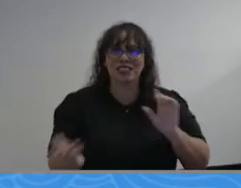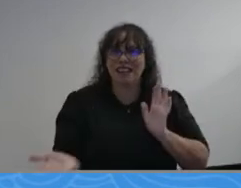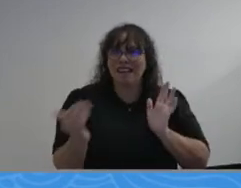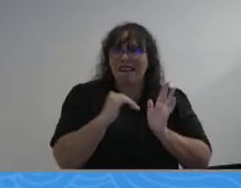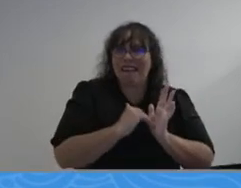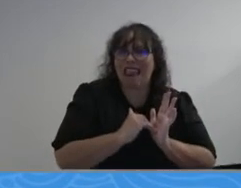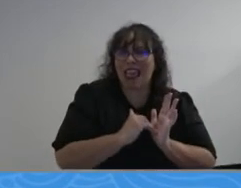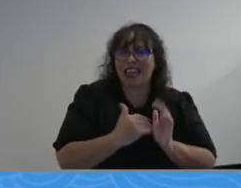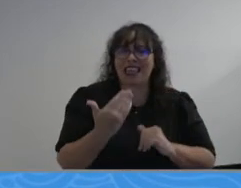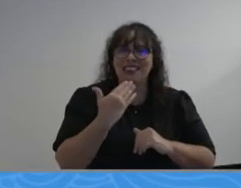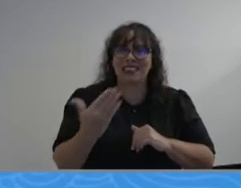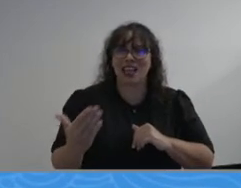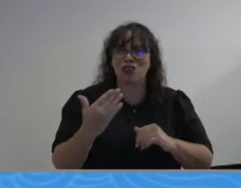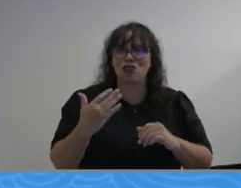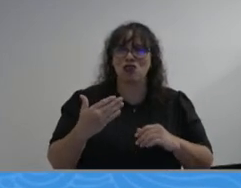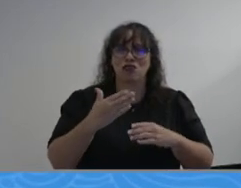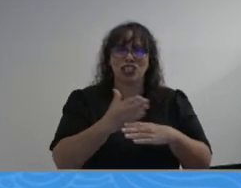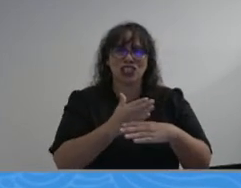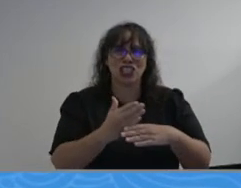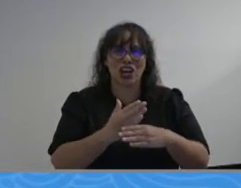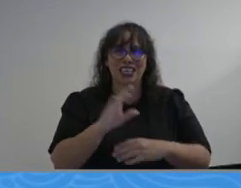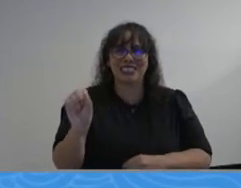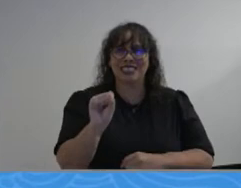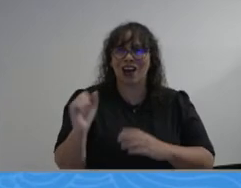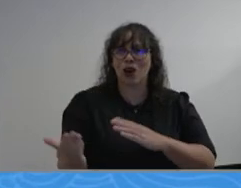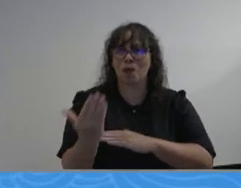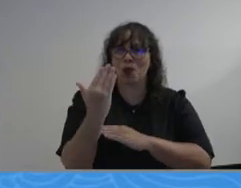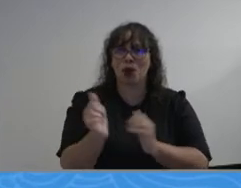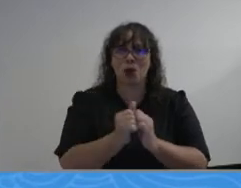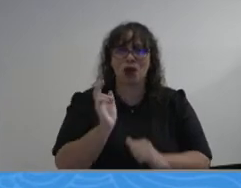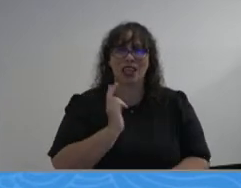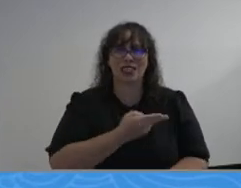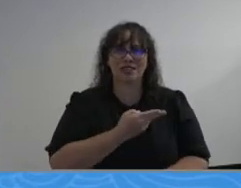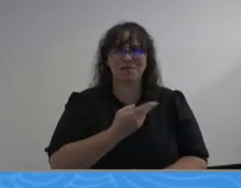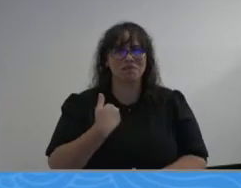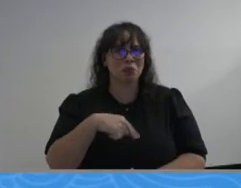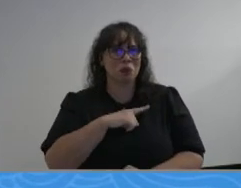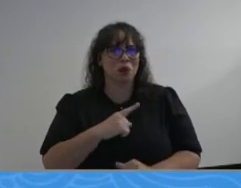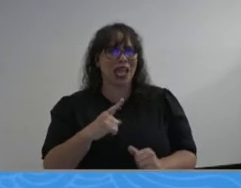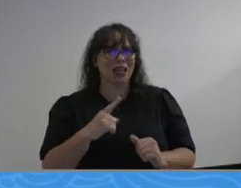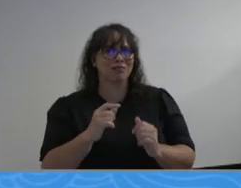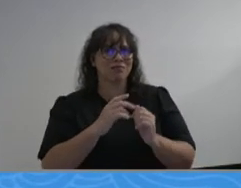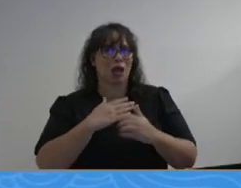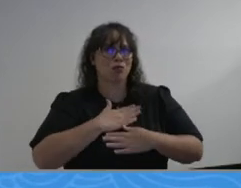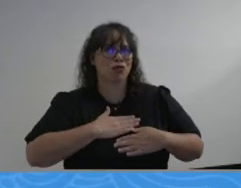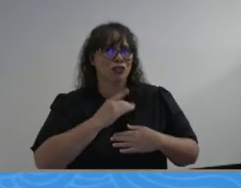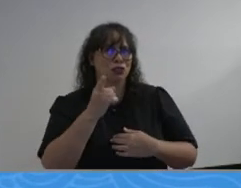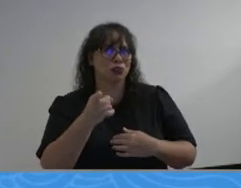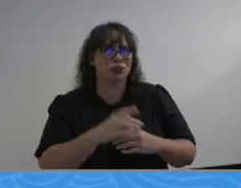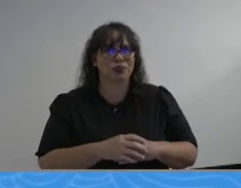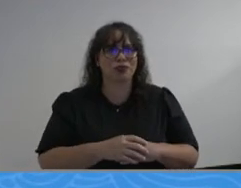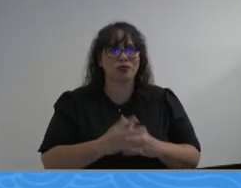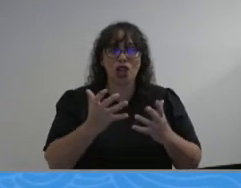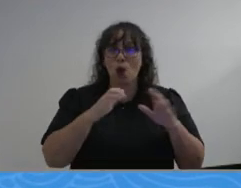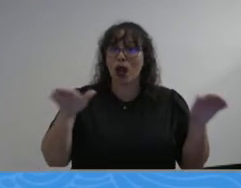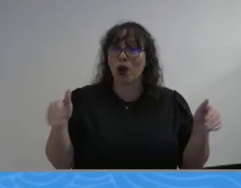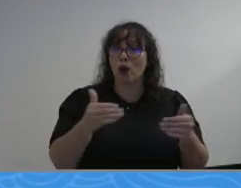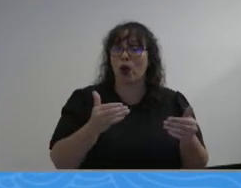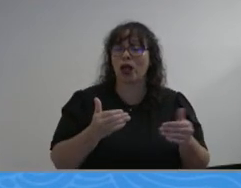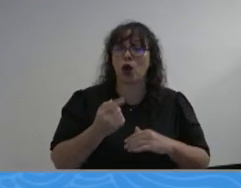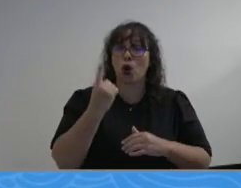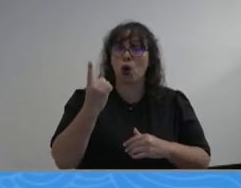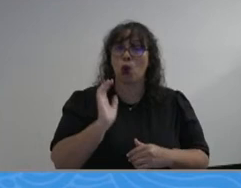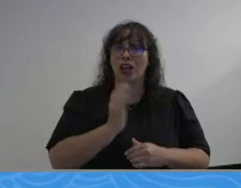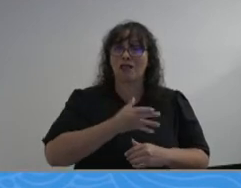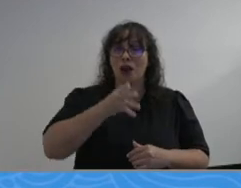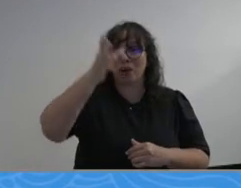sharing your Saturday morning with us. You are appreciated. I'd like to welcome one of our parents and one of our LCAP